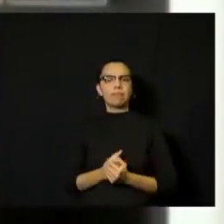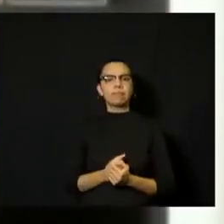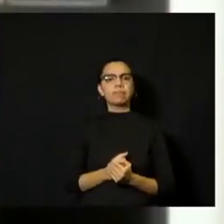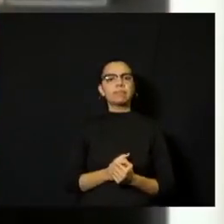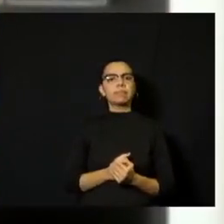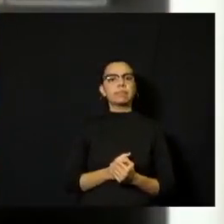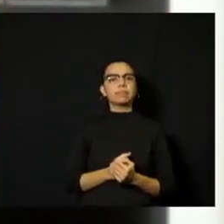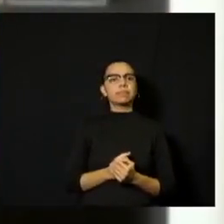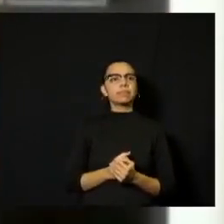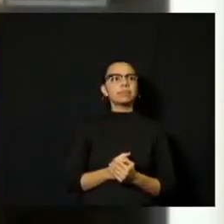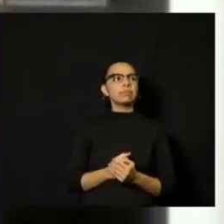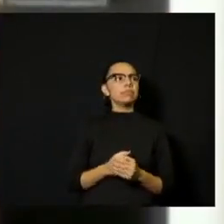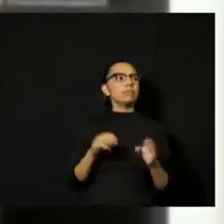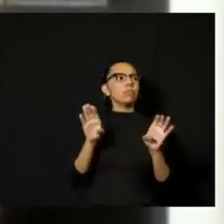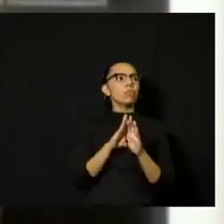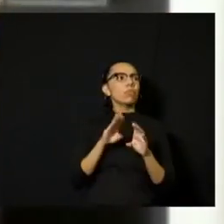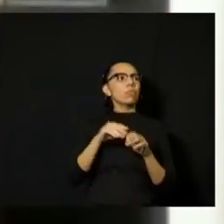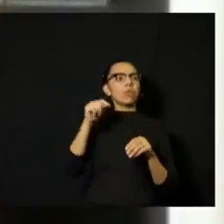the same.